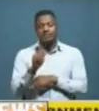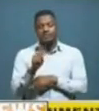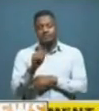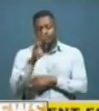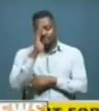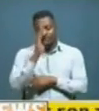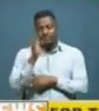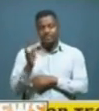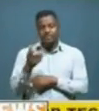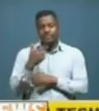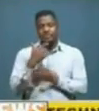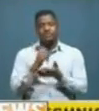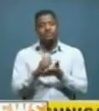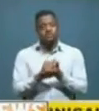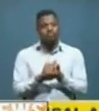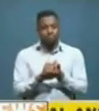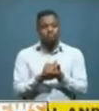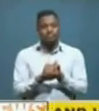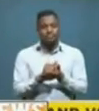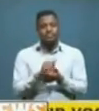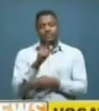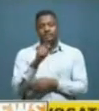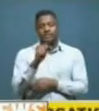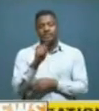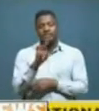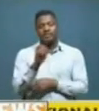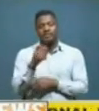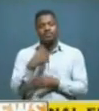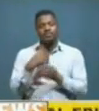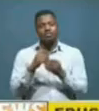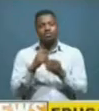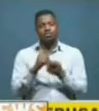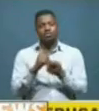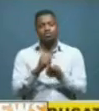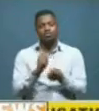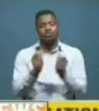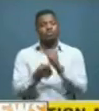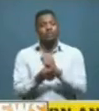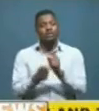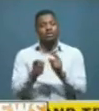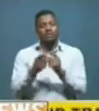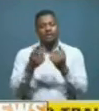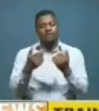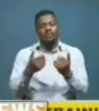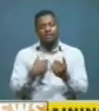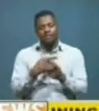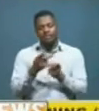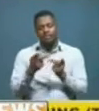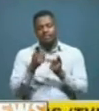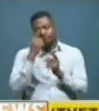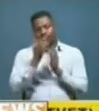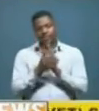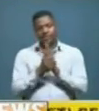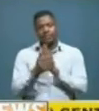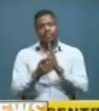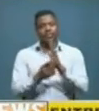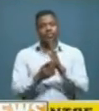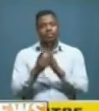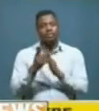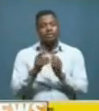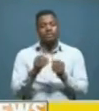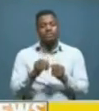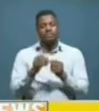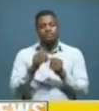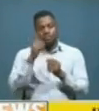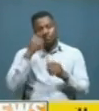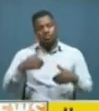Fred Cheyasamwa, said TVET is undergoing transformation and is an avenue for skills development, especially for young